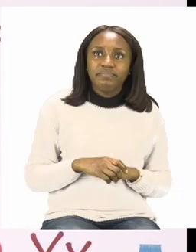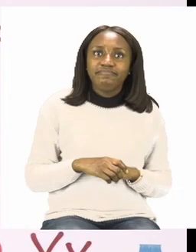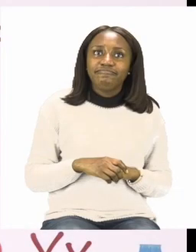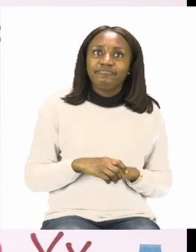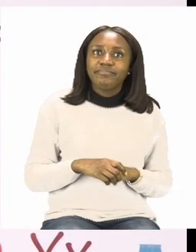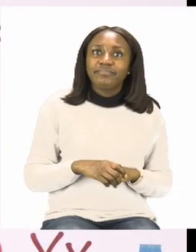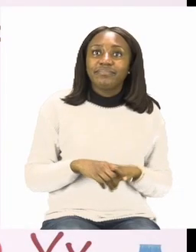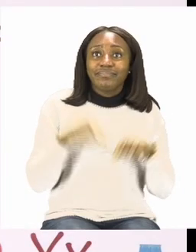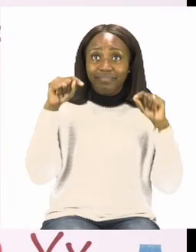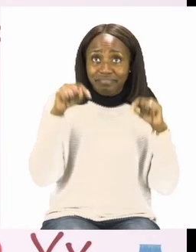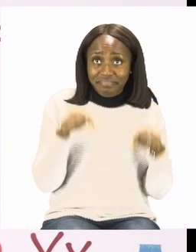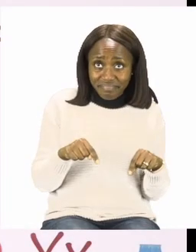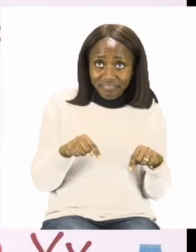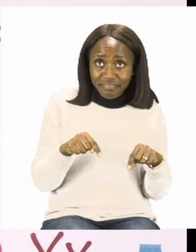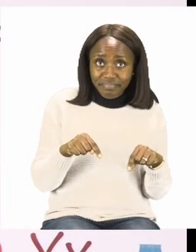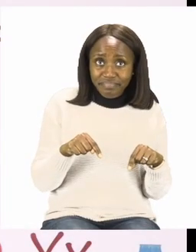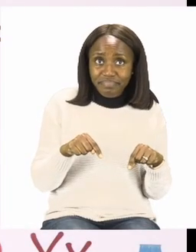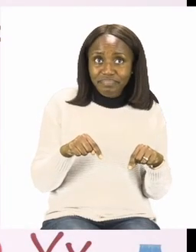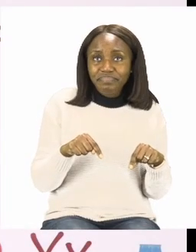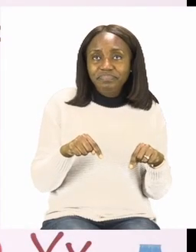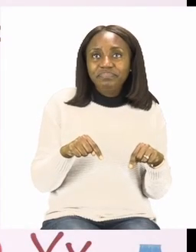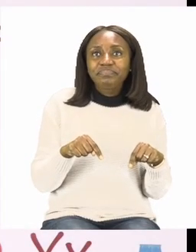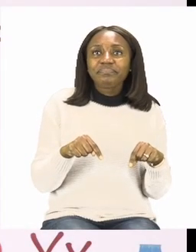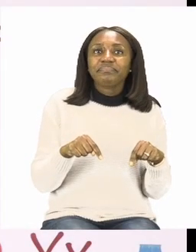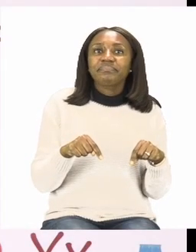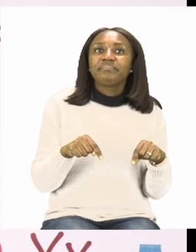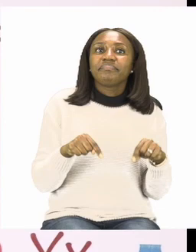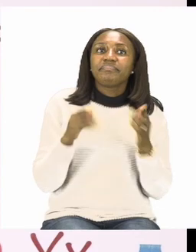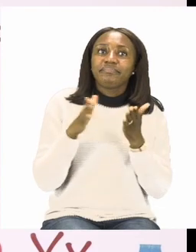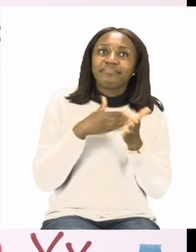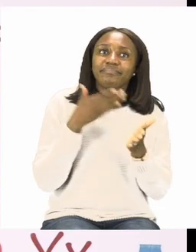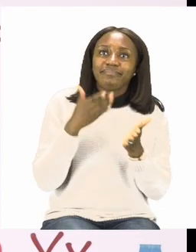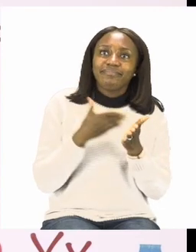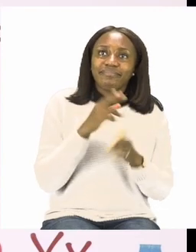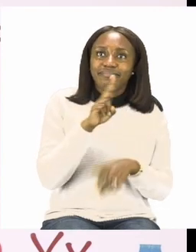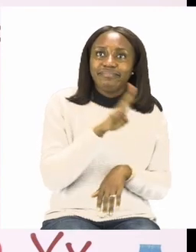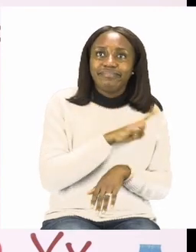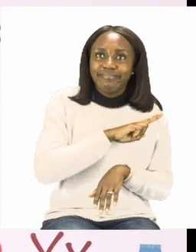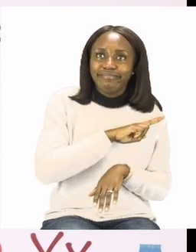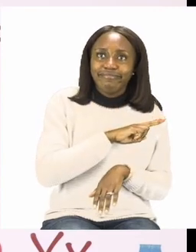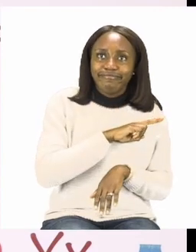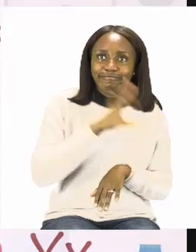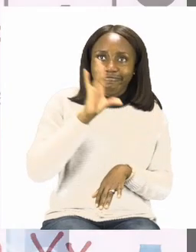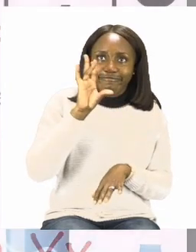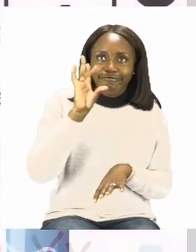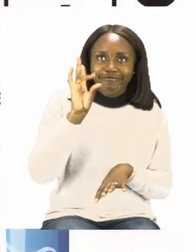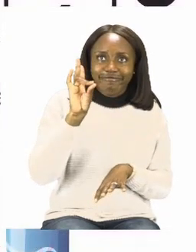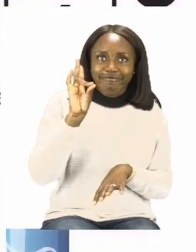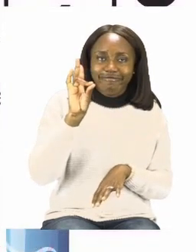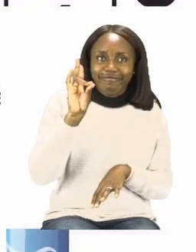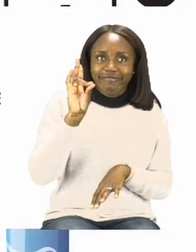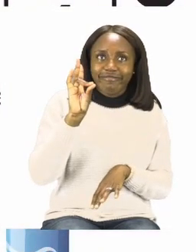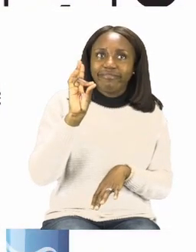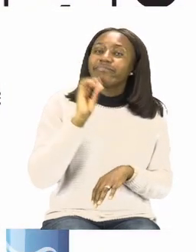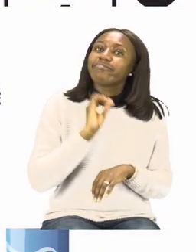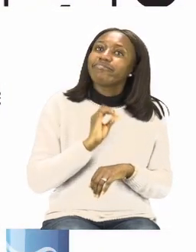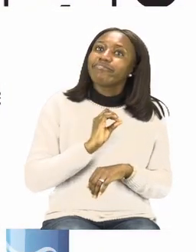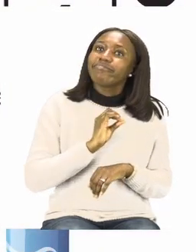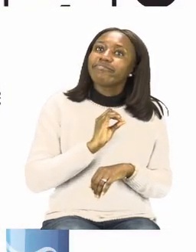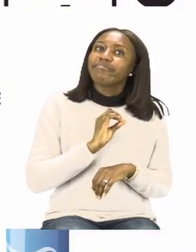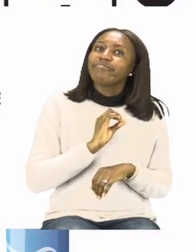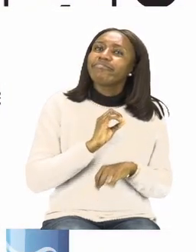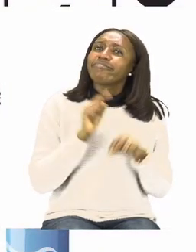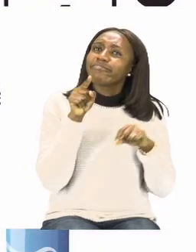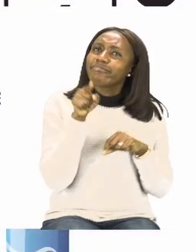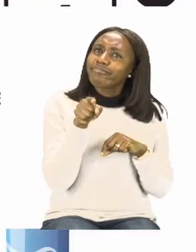For the next part of our lesson, boys and girls, let's all turn to page 27. On page